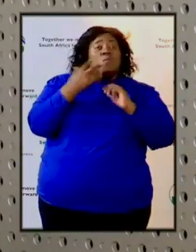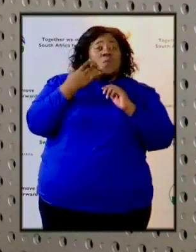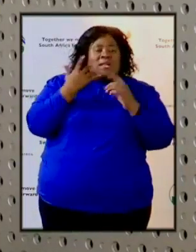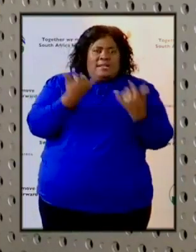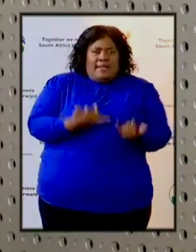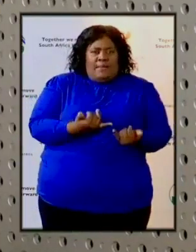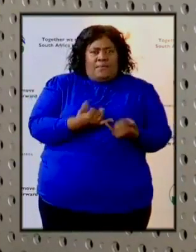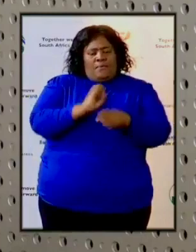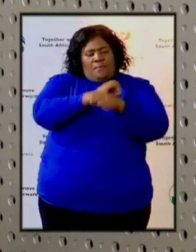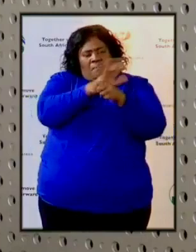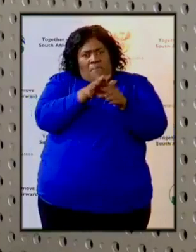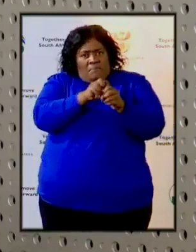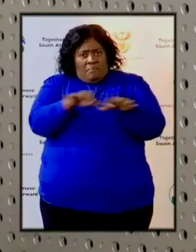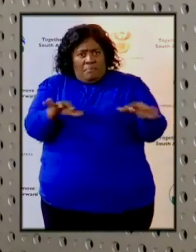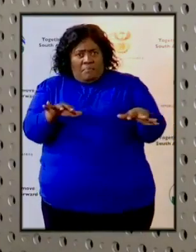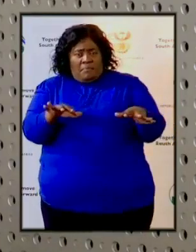COVID also